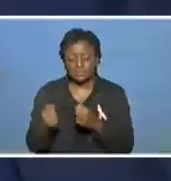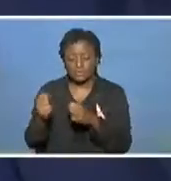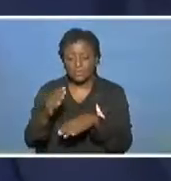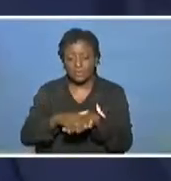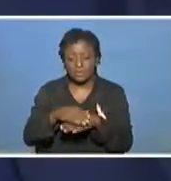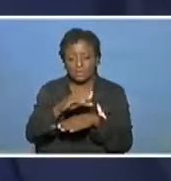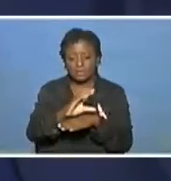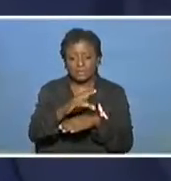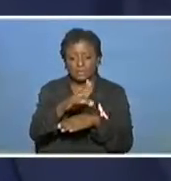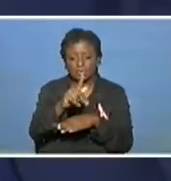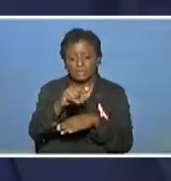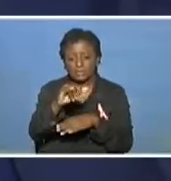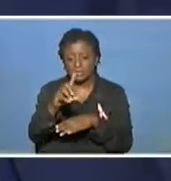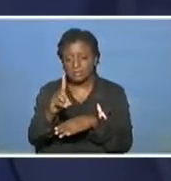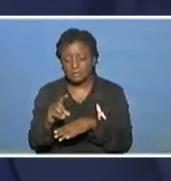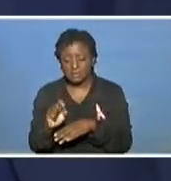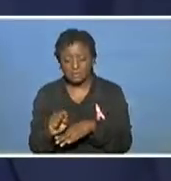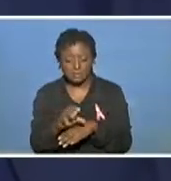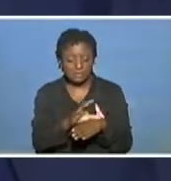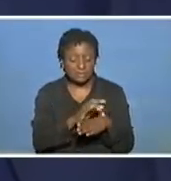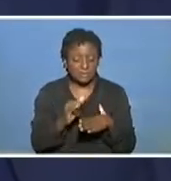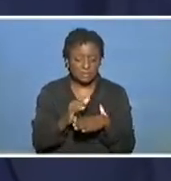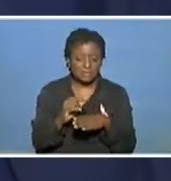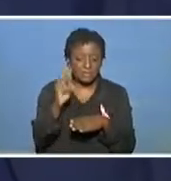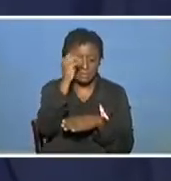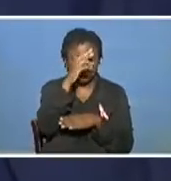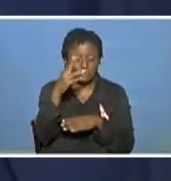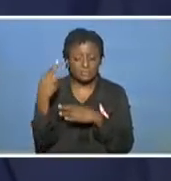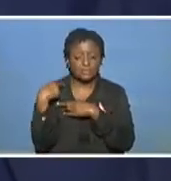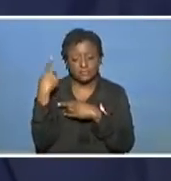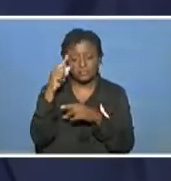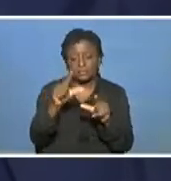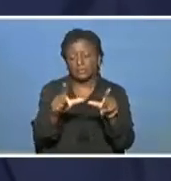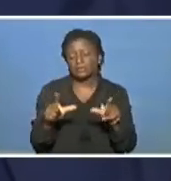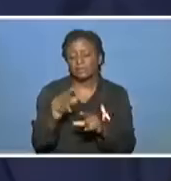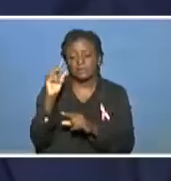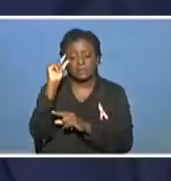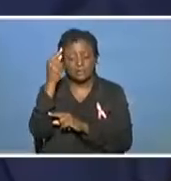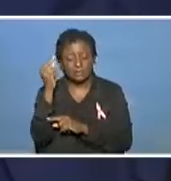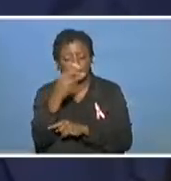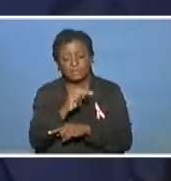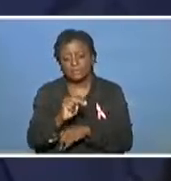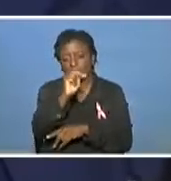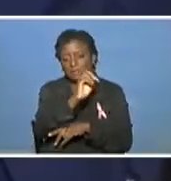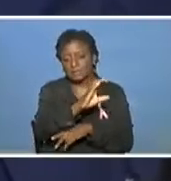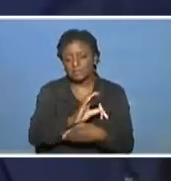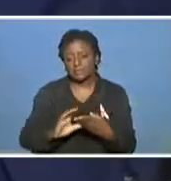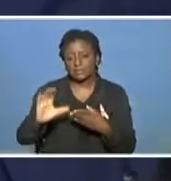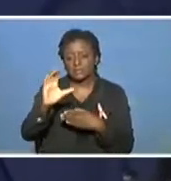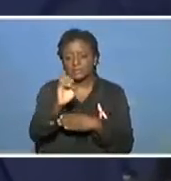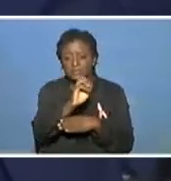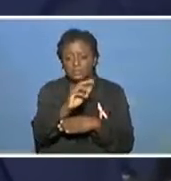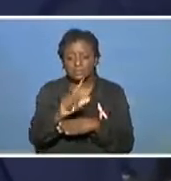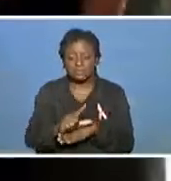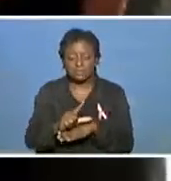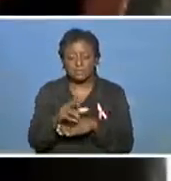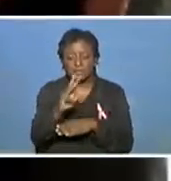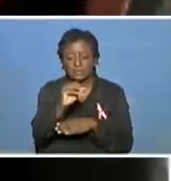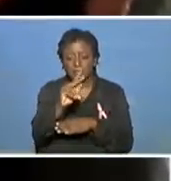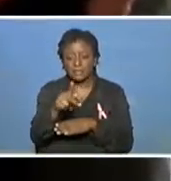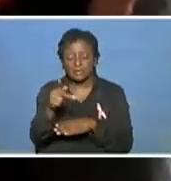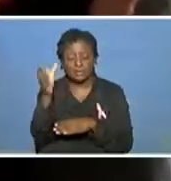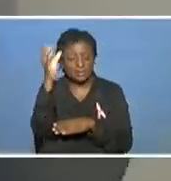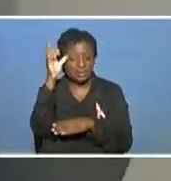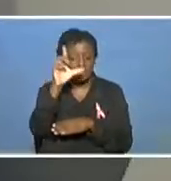Key, Governor's Harbor, was Minister responsible for local government and North and Central Eleuthera Member of Parliament, the Honorable